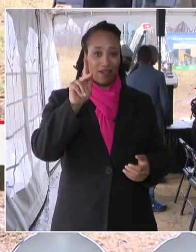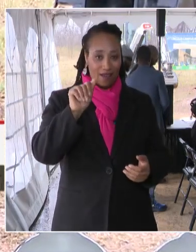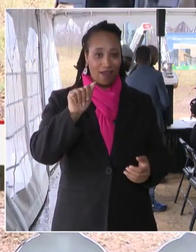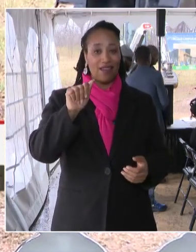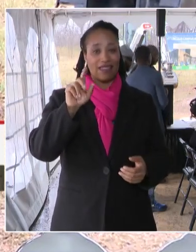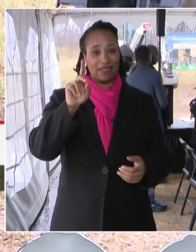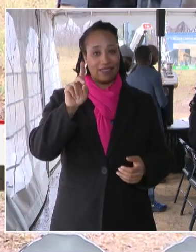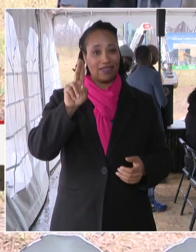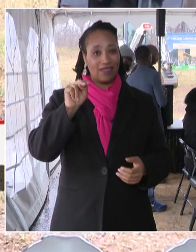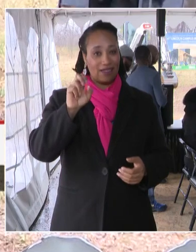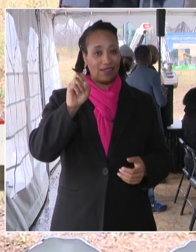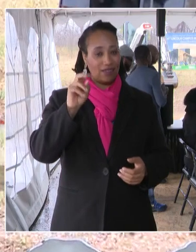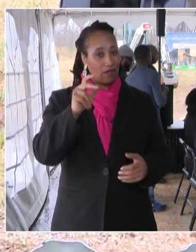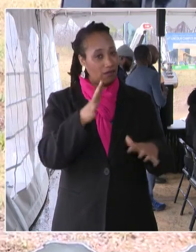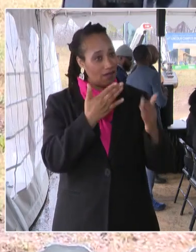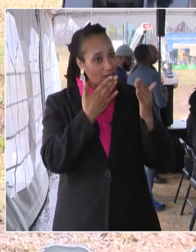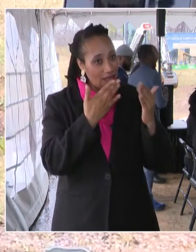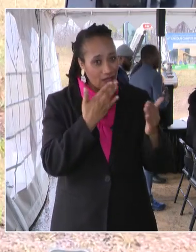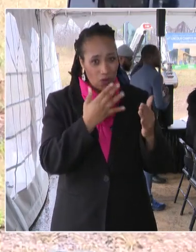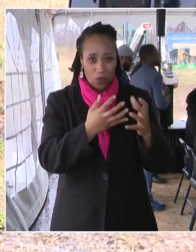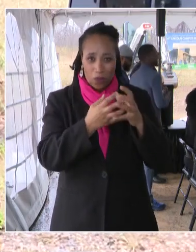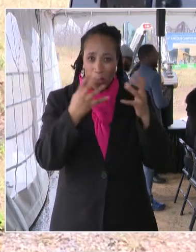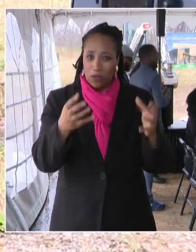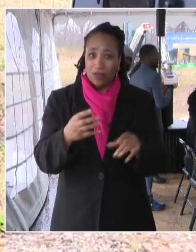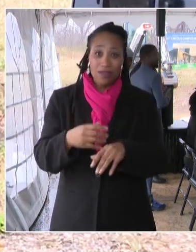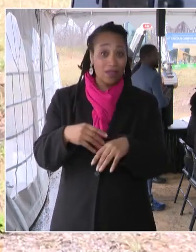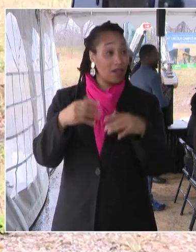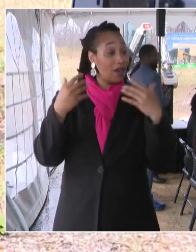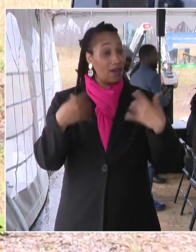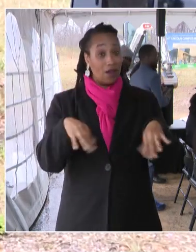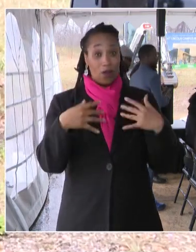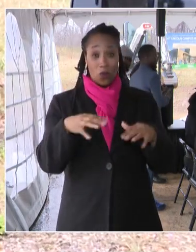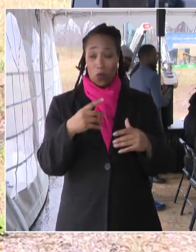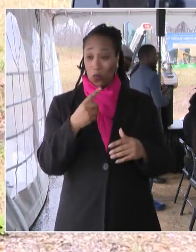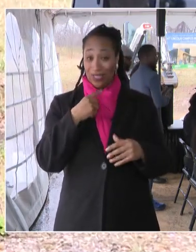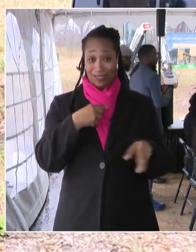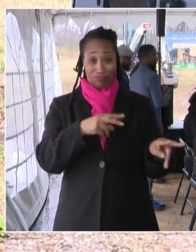I thought it was raining, but that's sunshine on a rainy day.